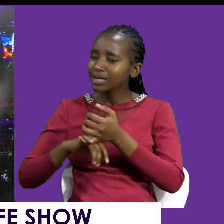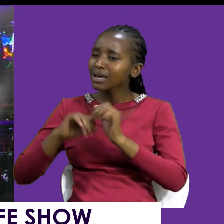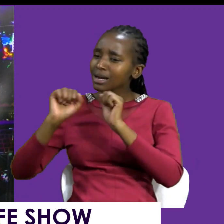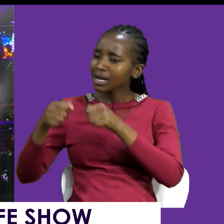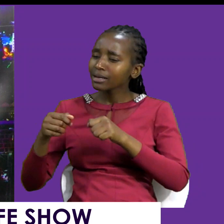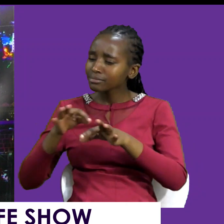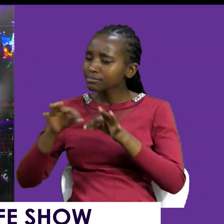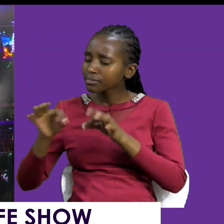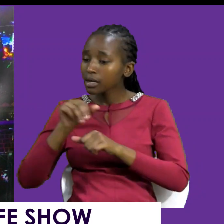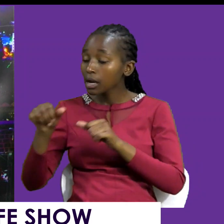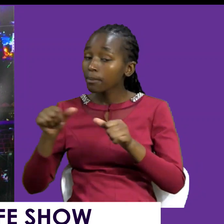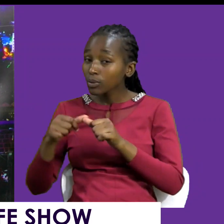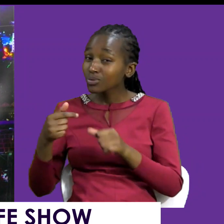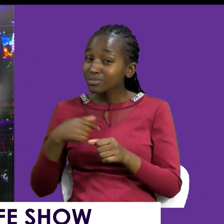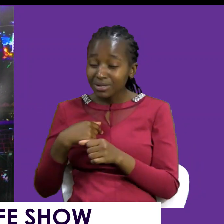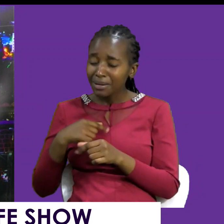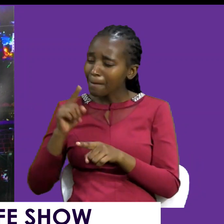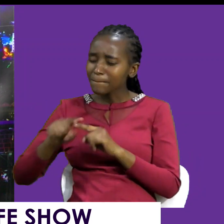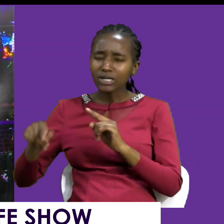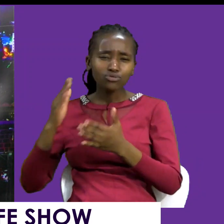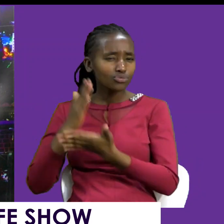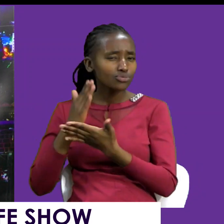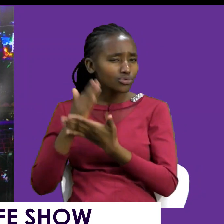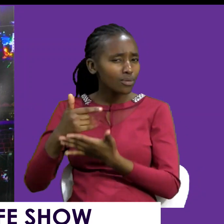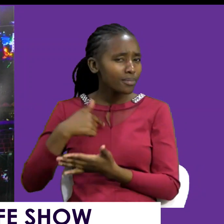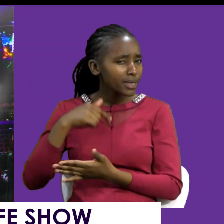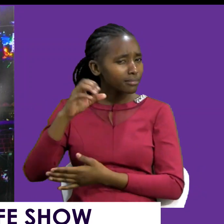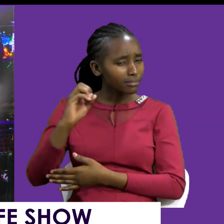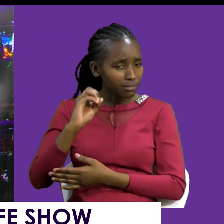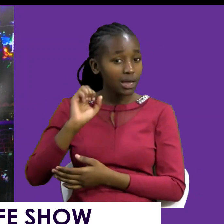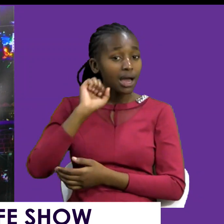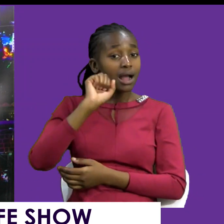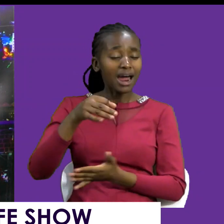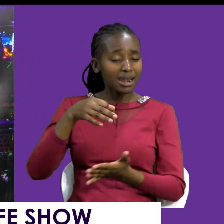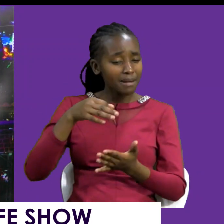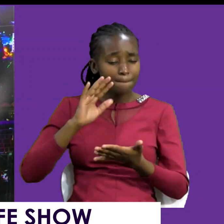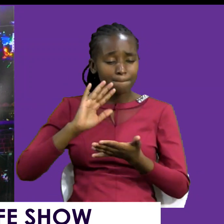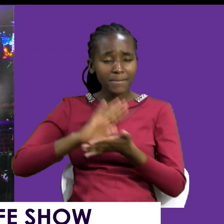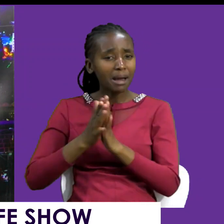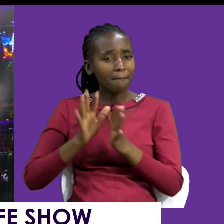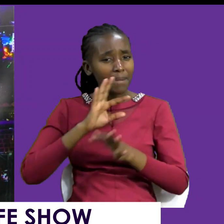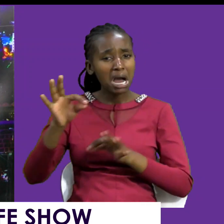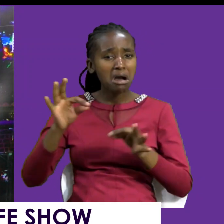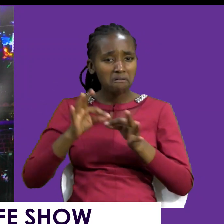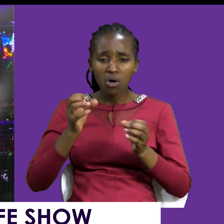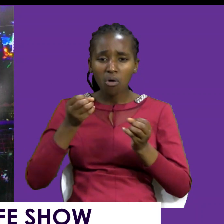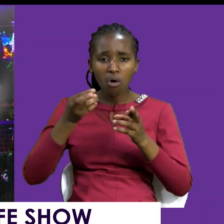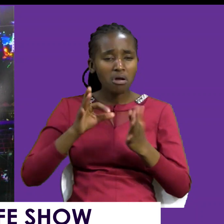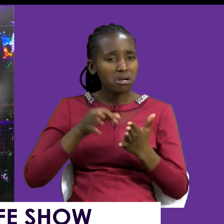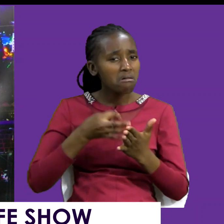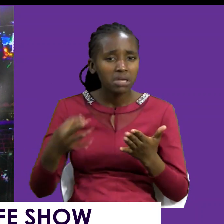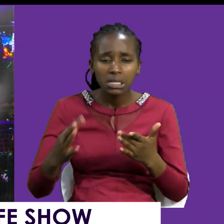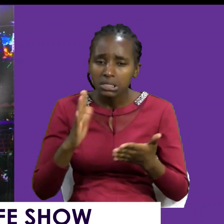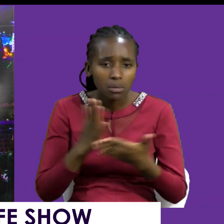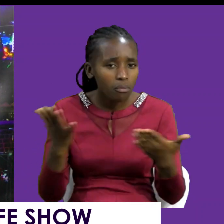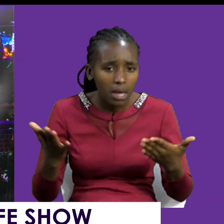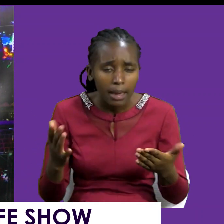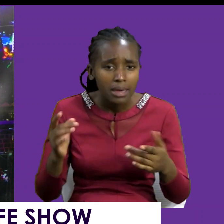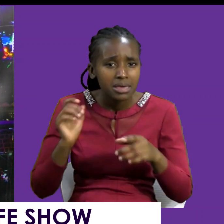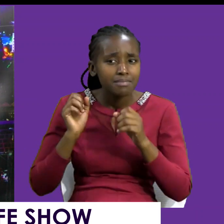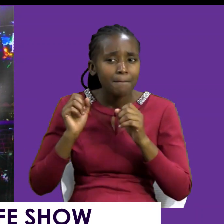it is not you. Probably you may have failed in one area, you may have failed, but they may have brought it in a certain way that you